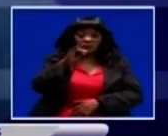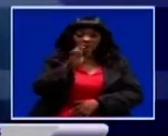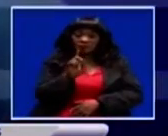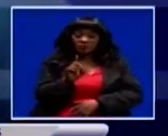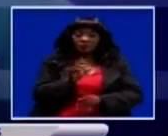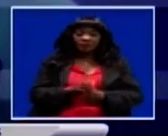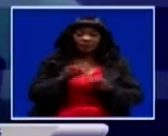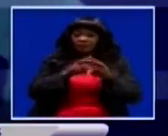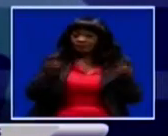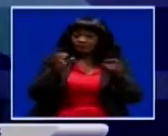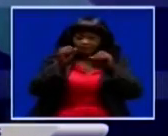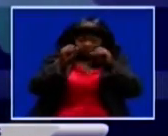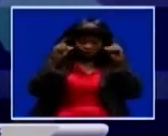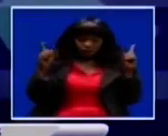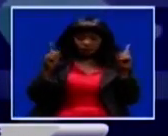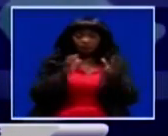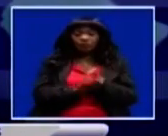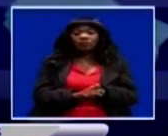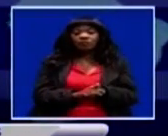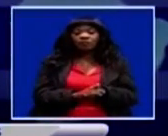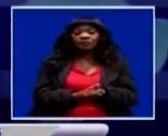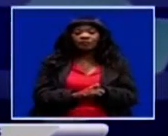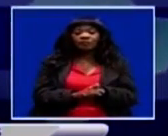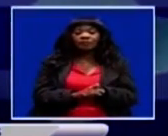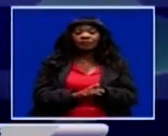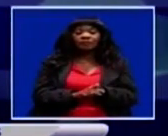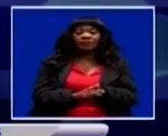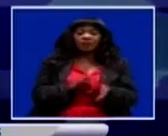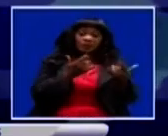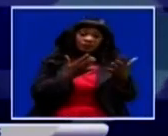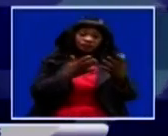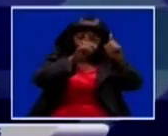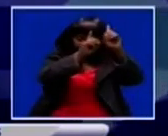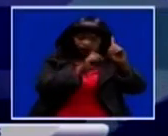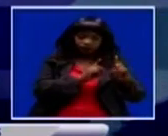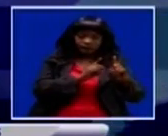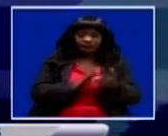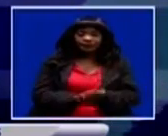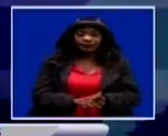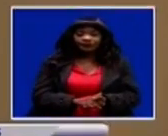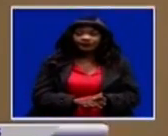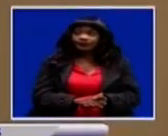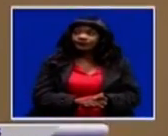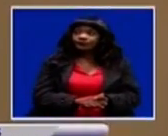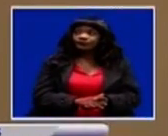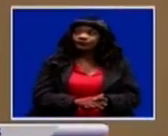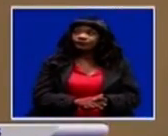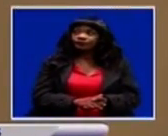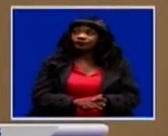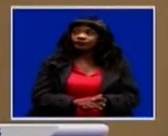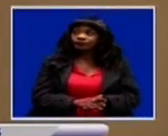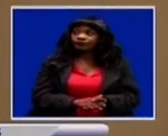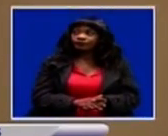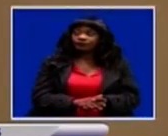as surprising, and he has urged them to rescind the decision. We have not made a